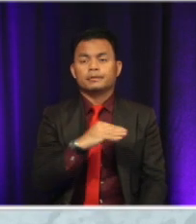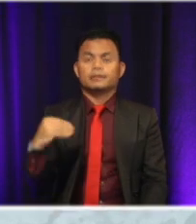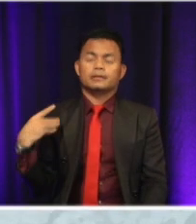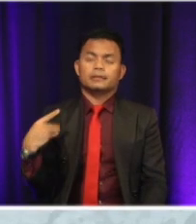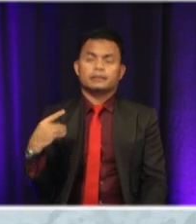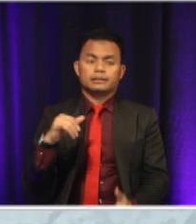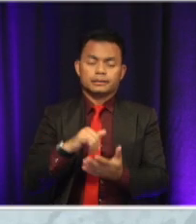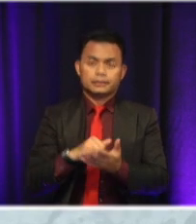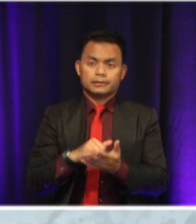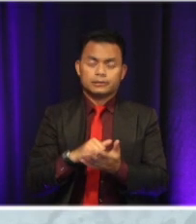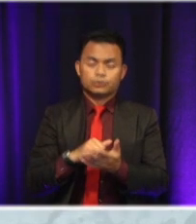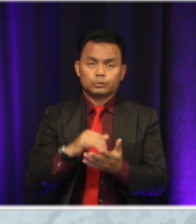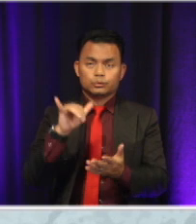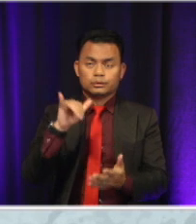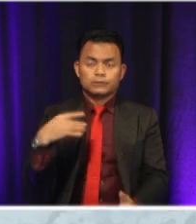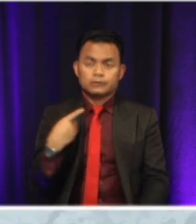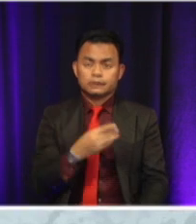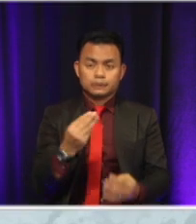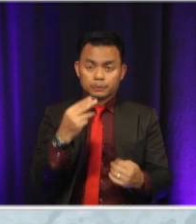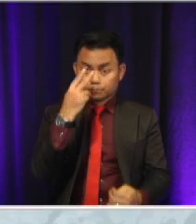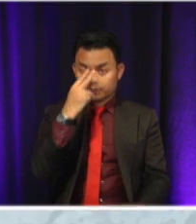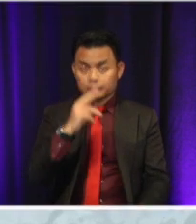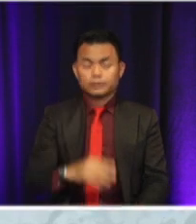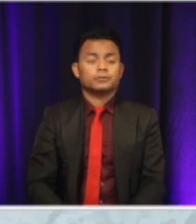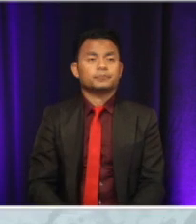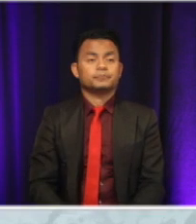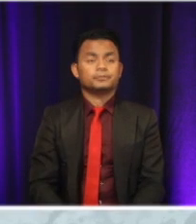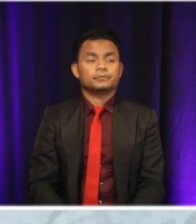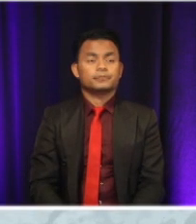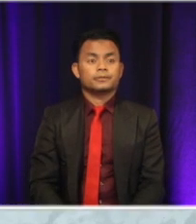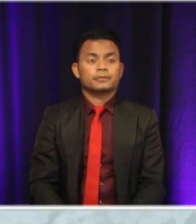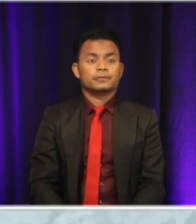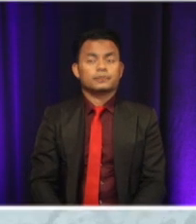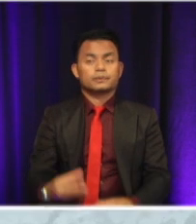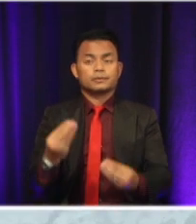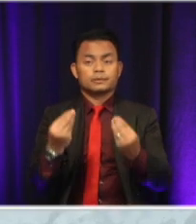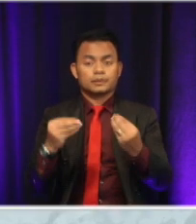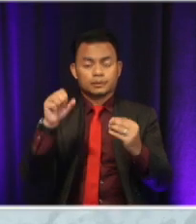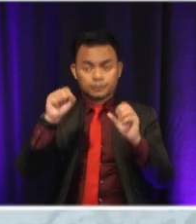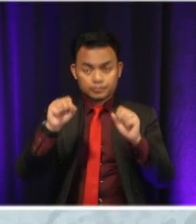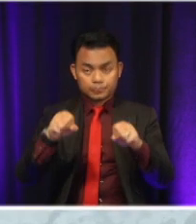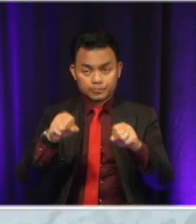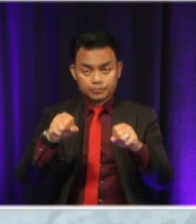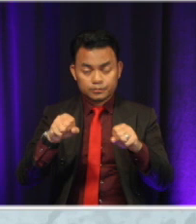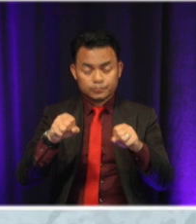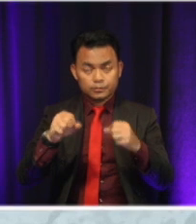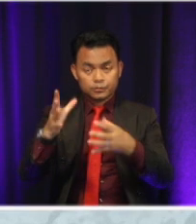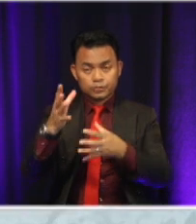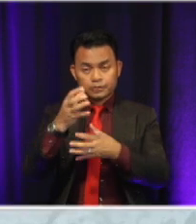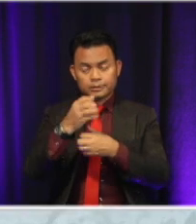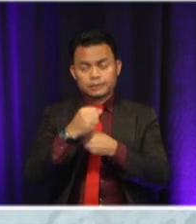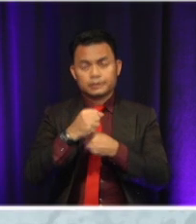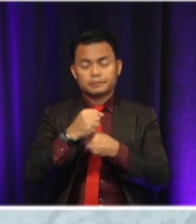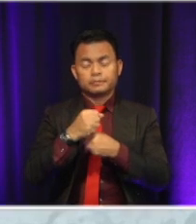the 3A questions, you will find that they are rather similar in